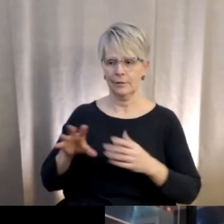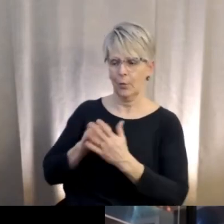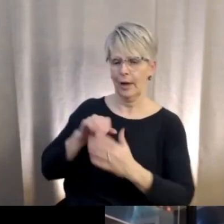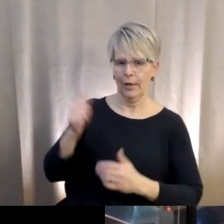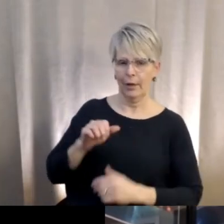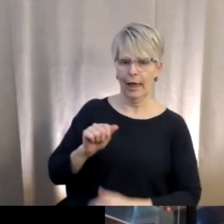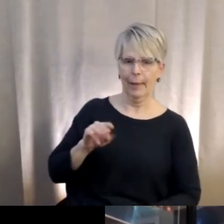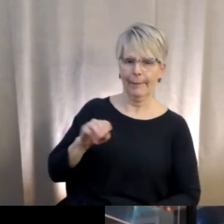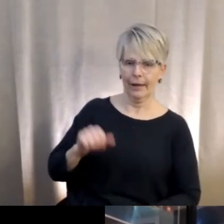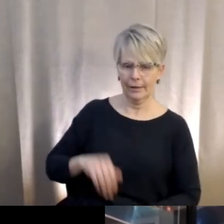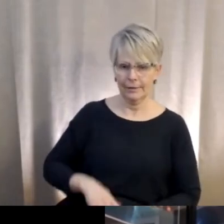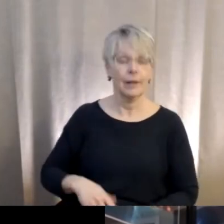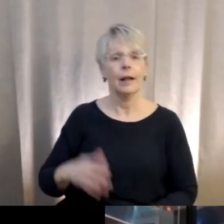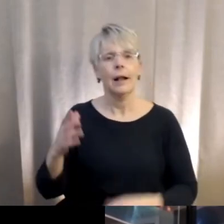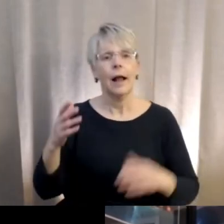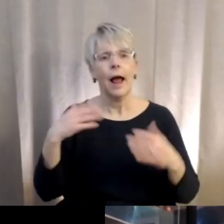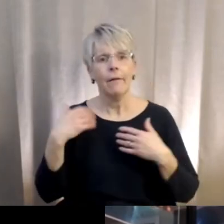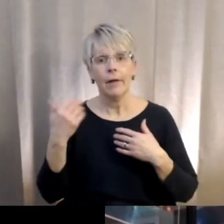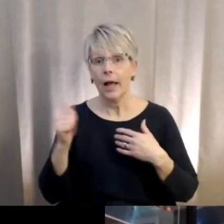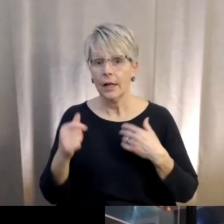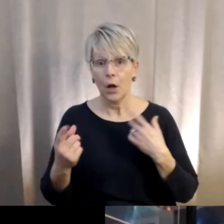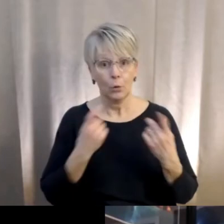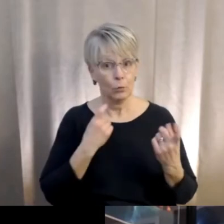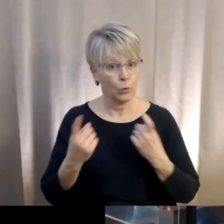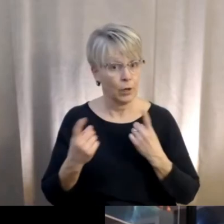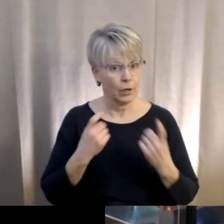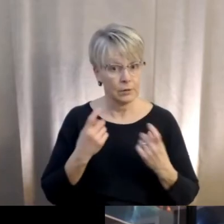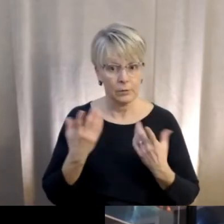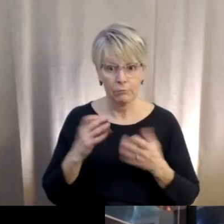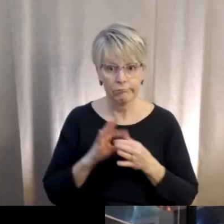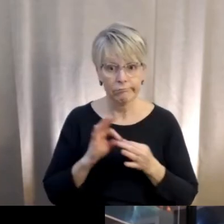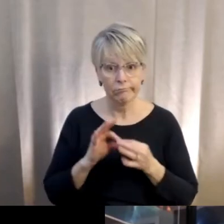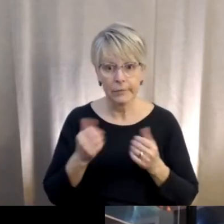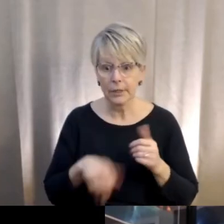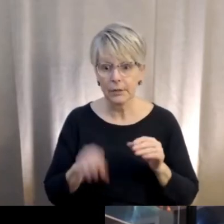Okay. Does anybody have any questions that they wanted to bring forward?